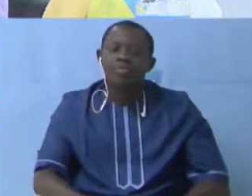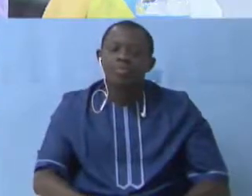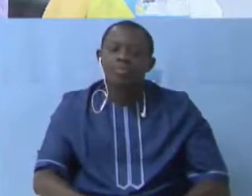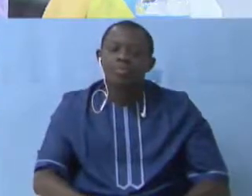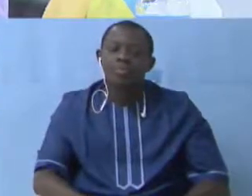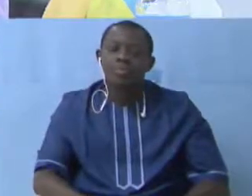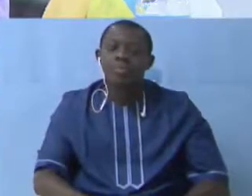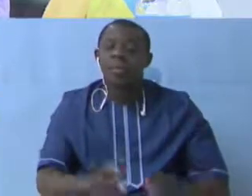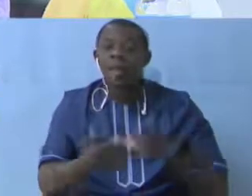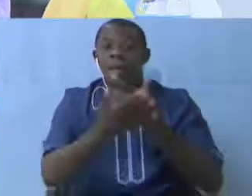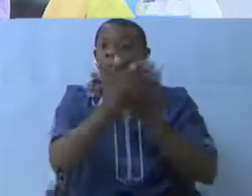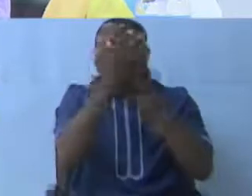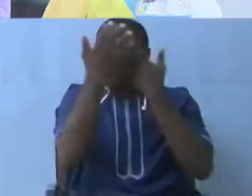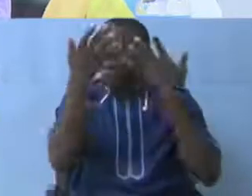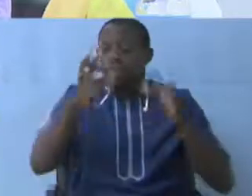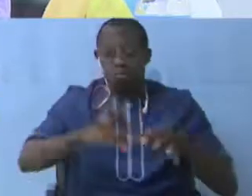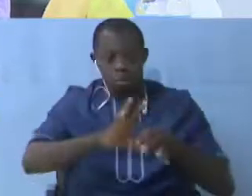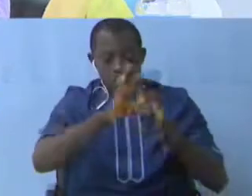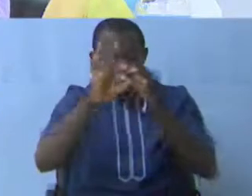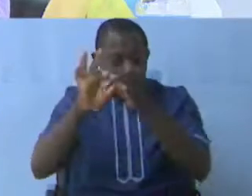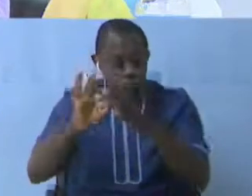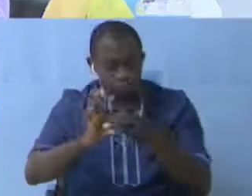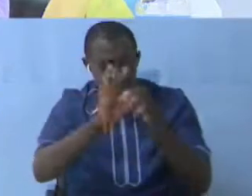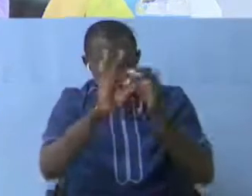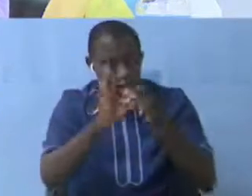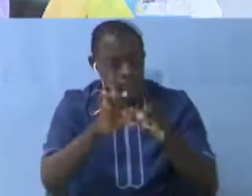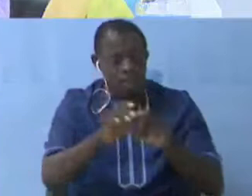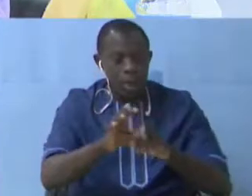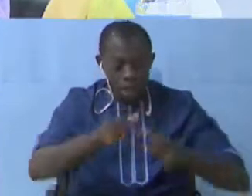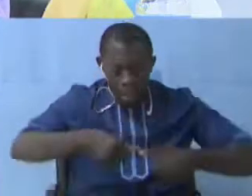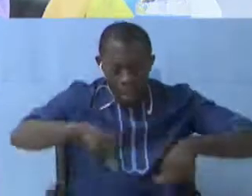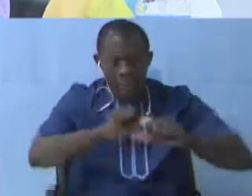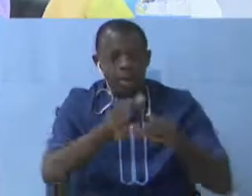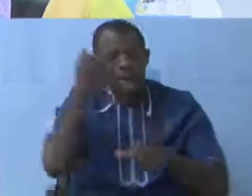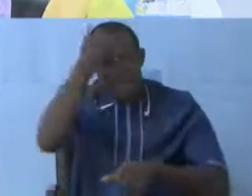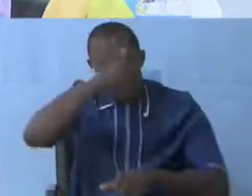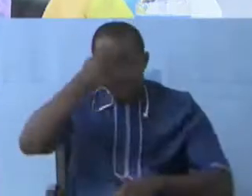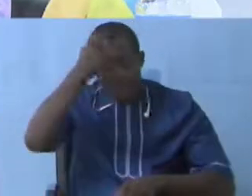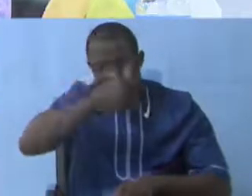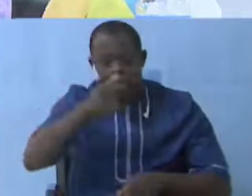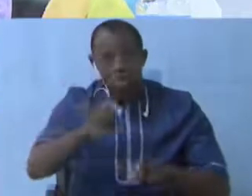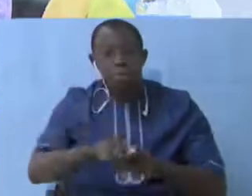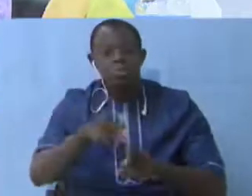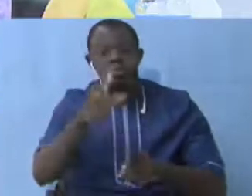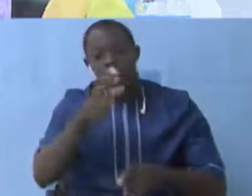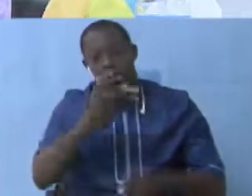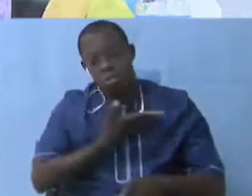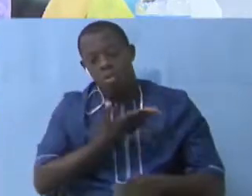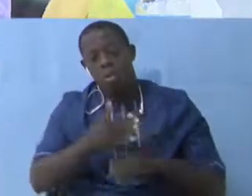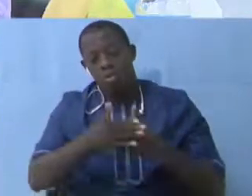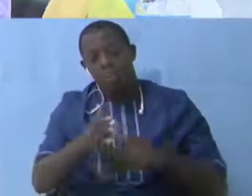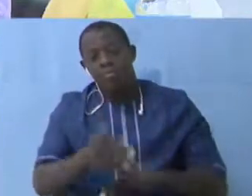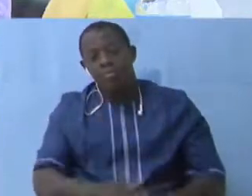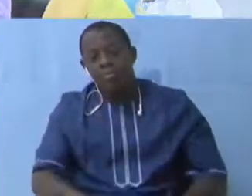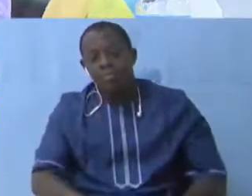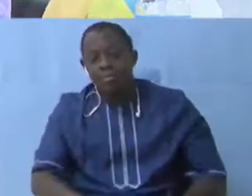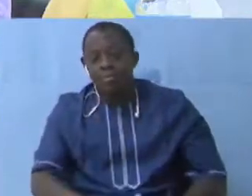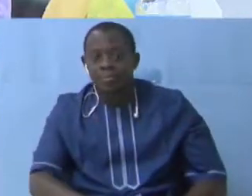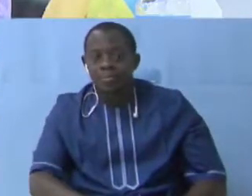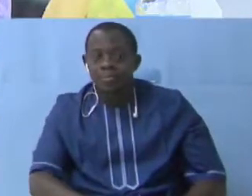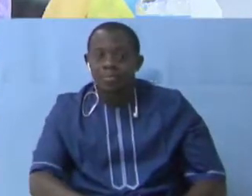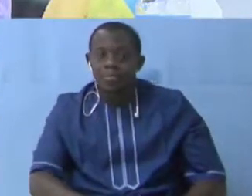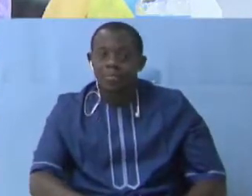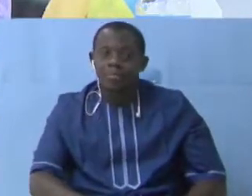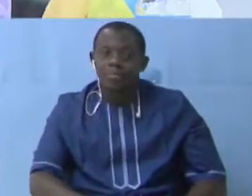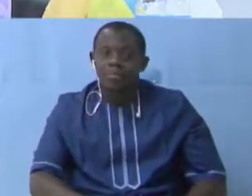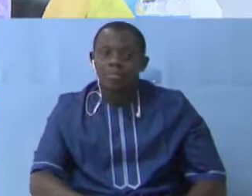Many organizations mobilized on the continent. yenn meeting yu bëri oote yoon nañ ko ci diwaani Africa. And